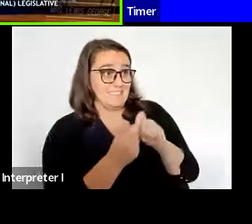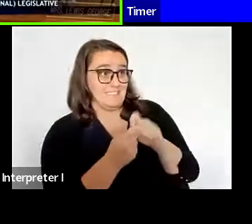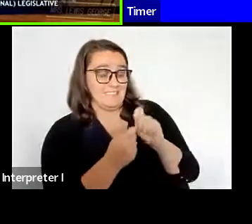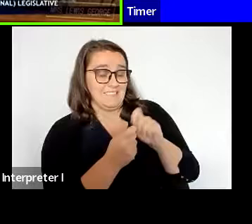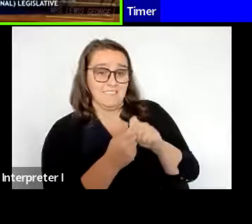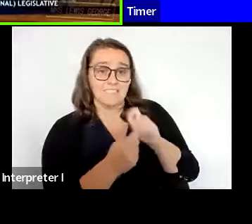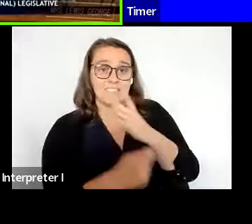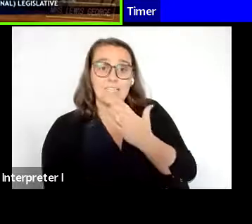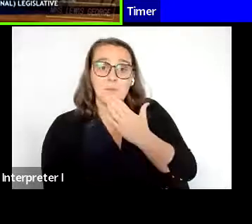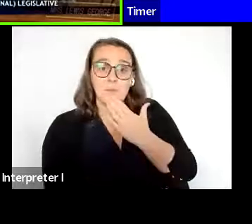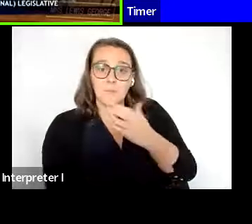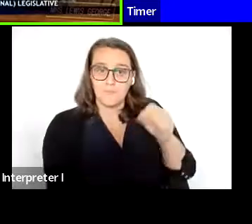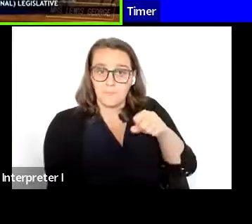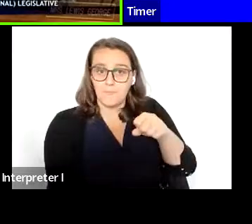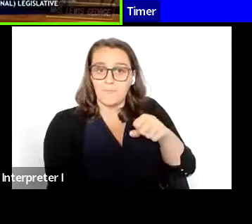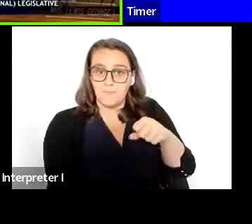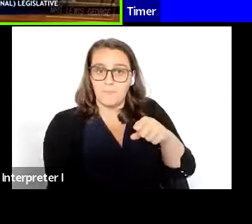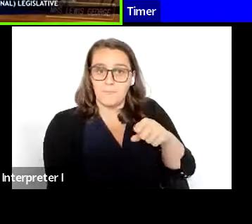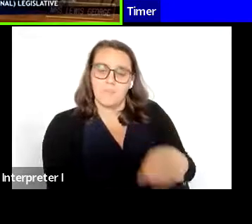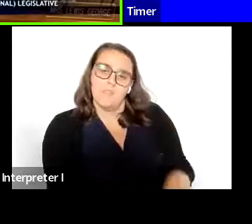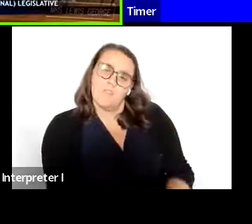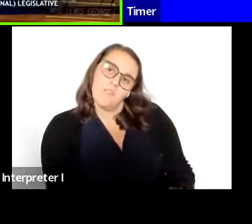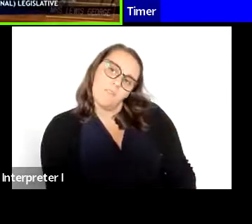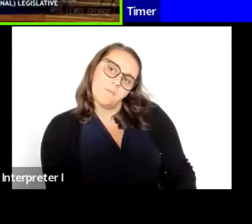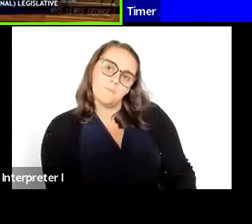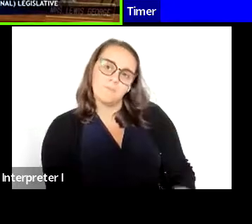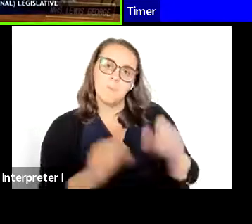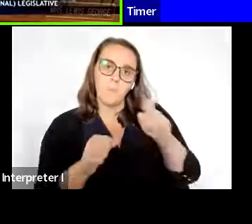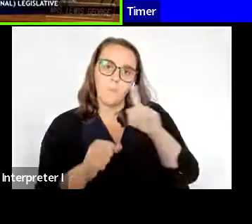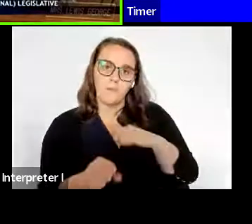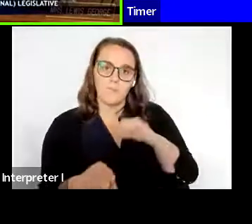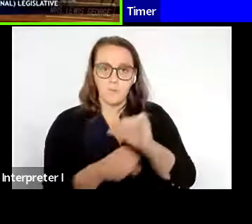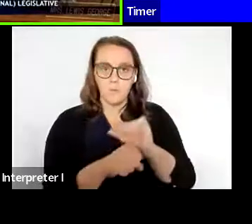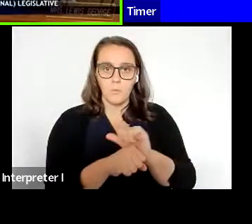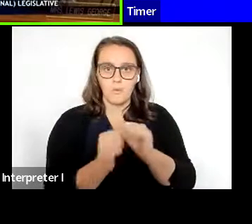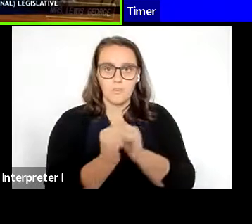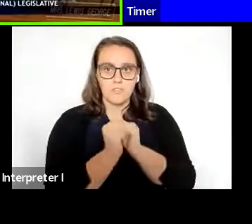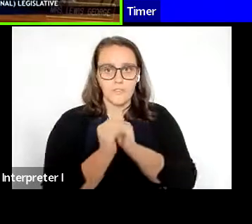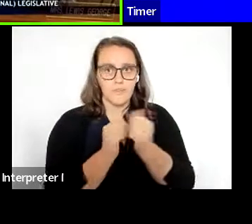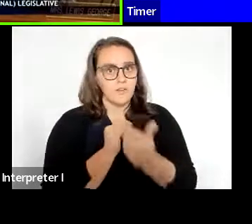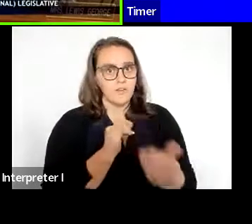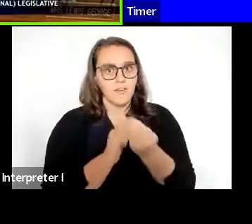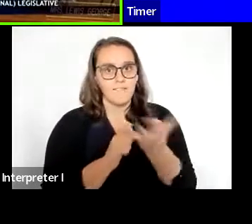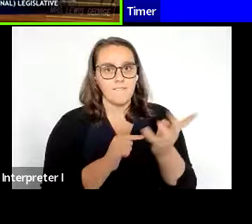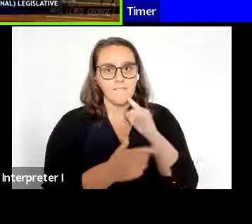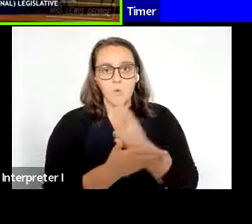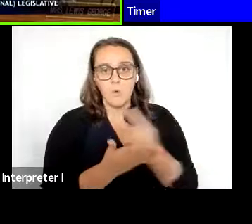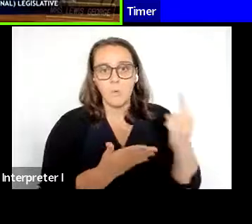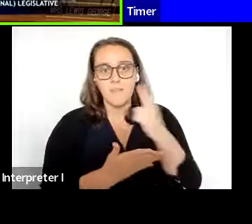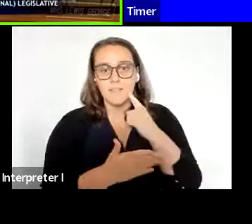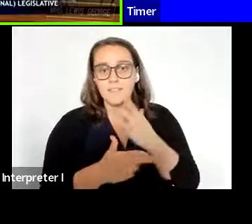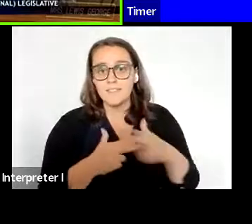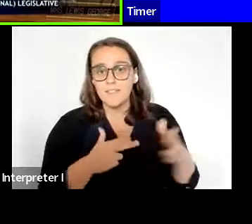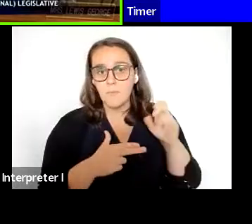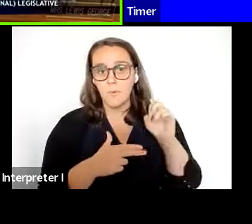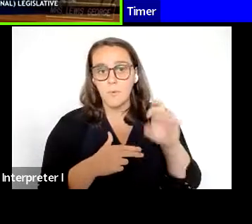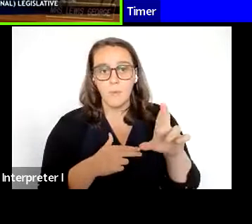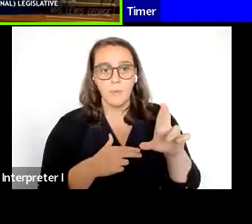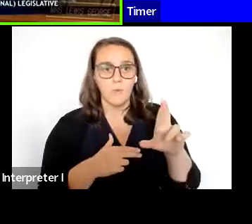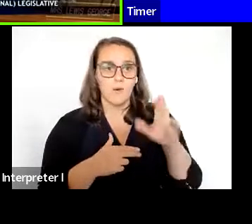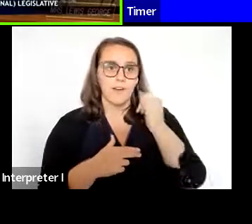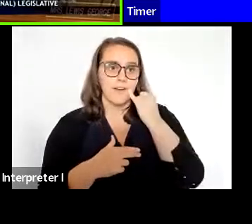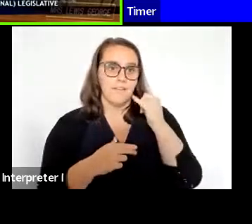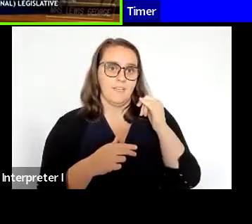Thank you for that. Yes. So I think, we can work together over the next couple of weeks, whether we come to a resolution for the temporary or whether it goes to the